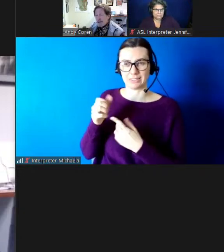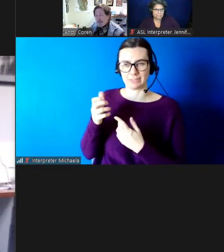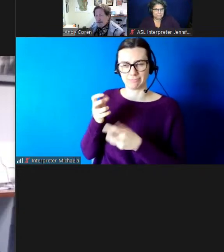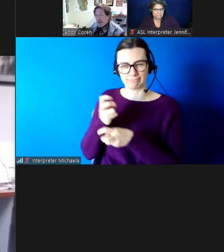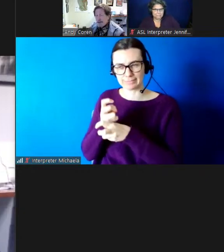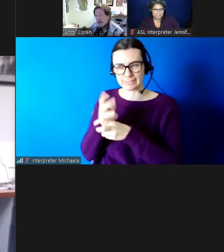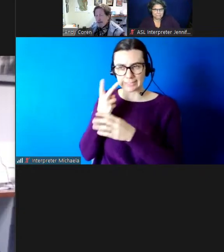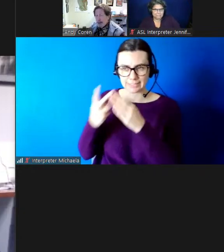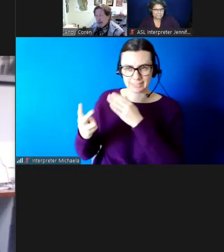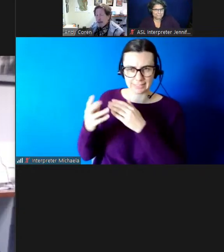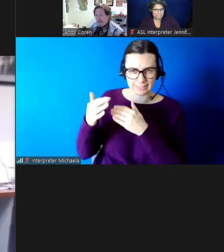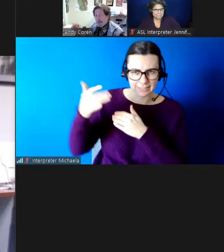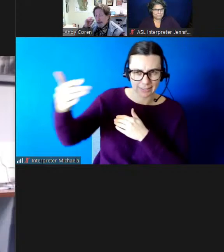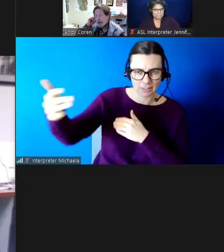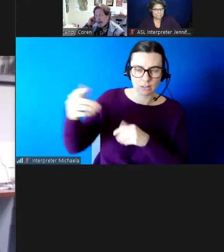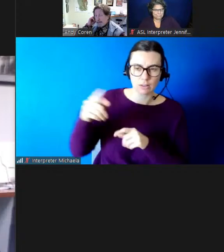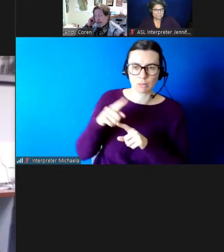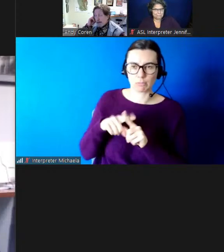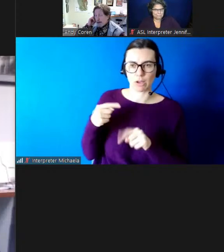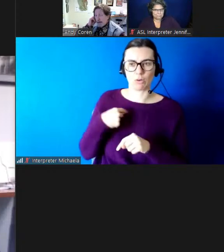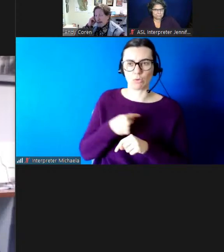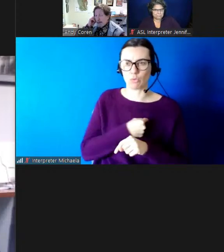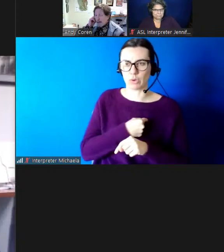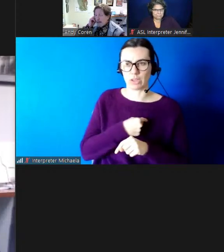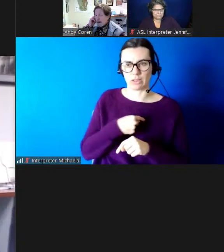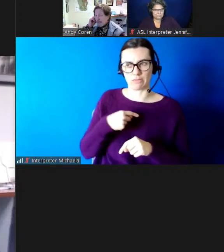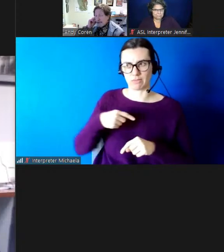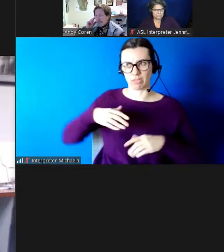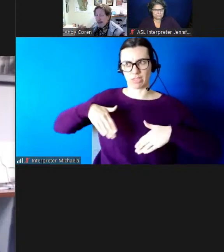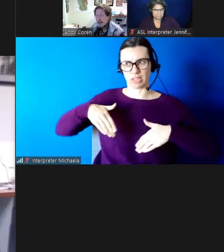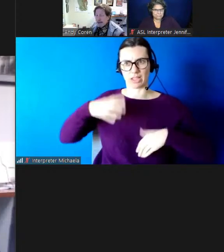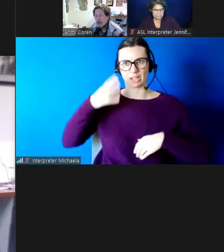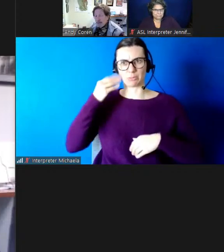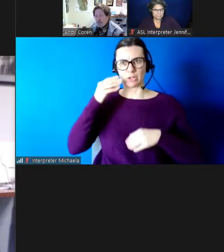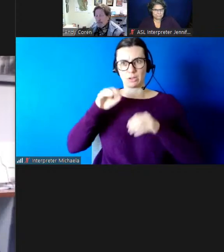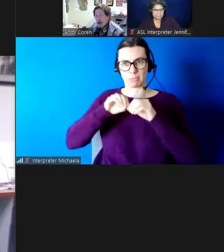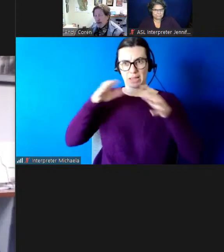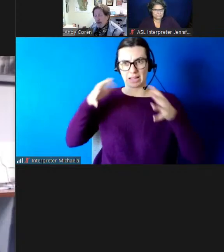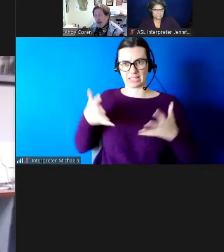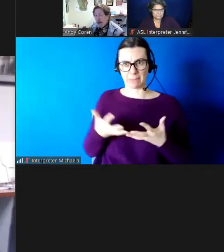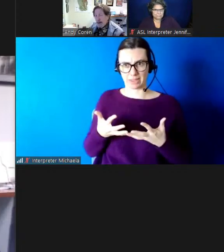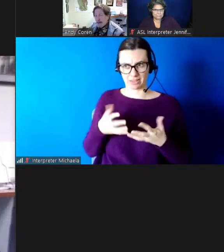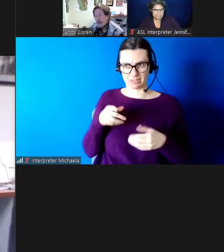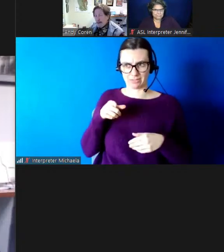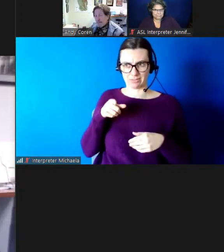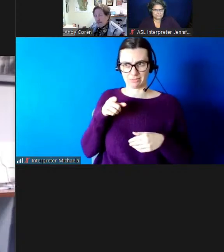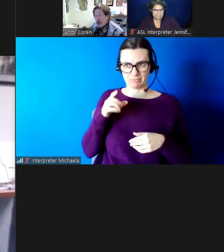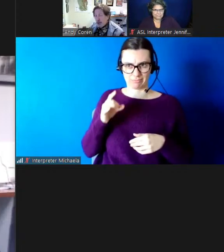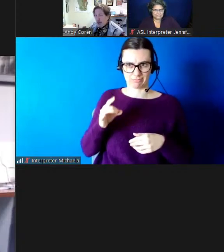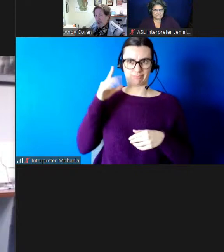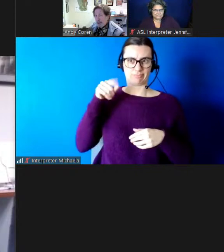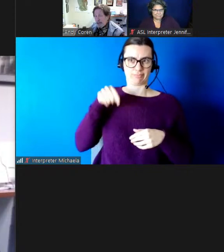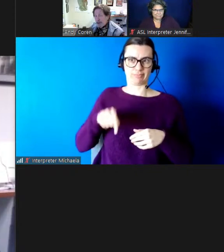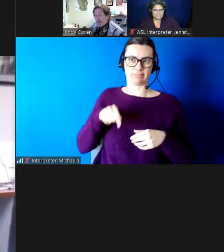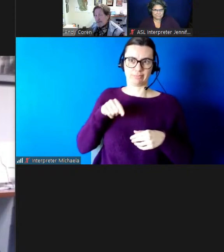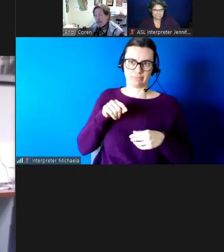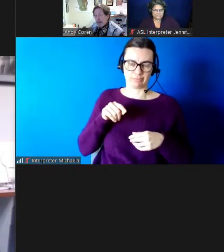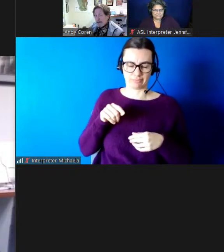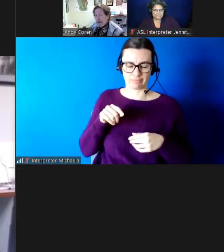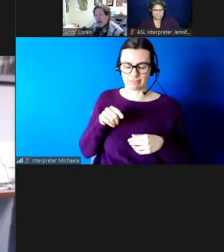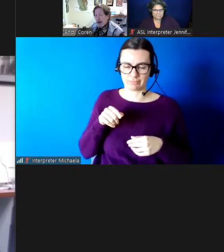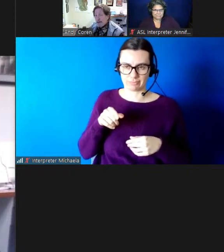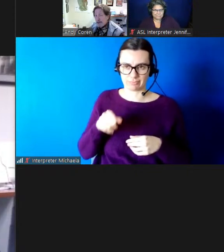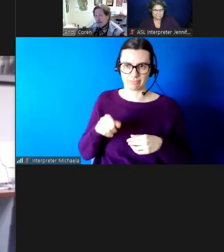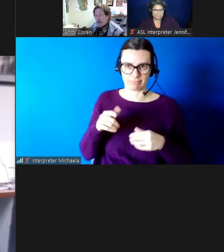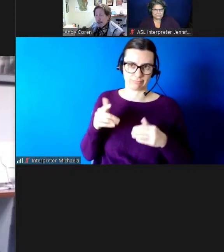haven't experienced an epidemic, a pandemic of this magnitude before. And so we need to